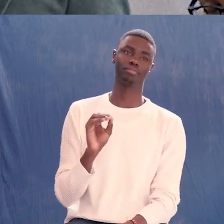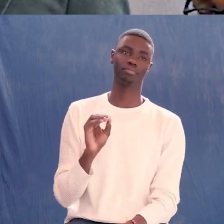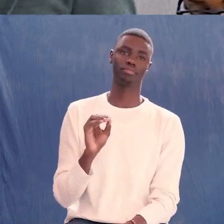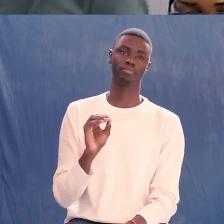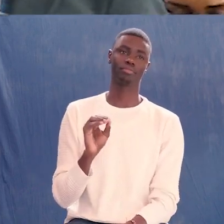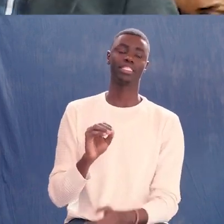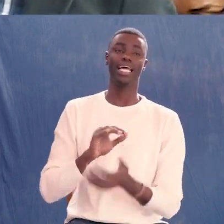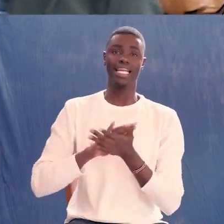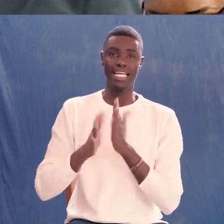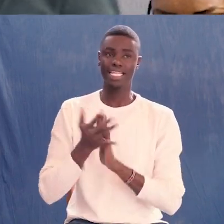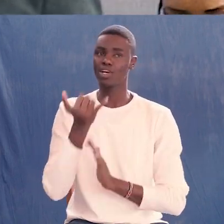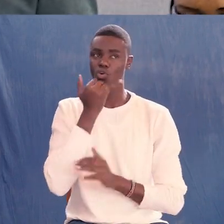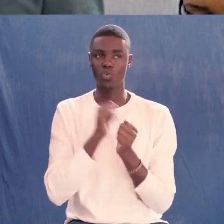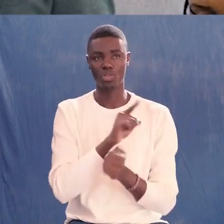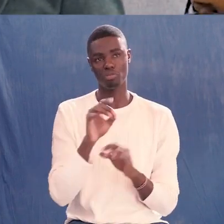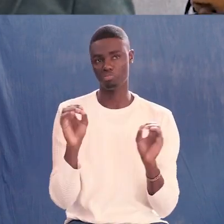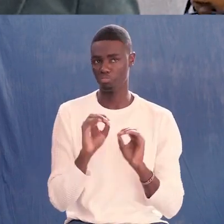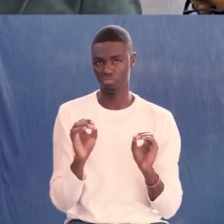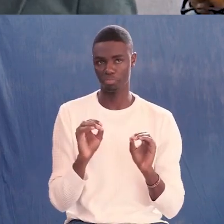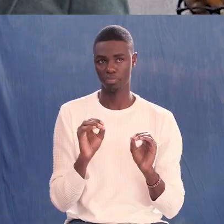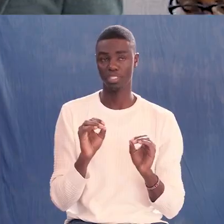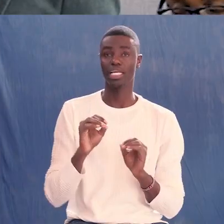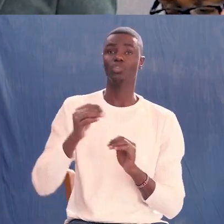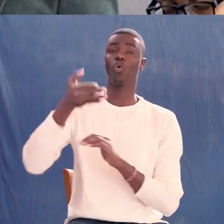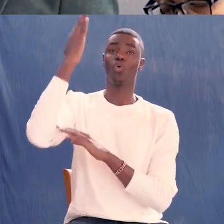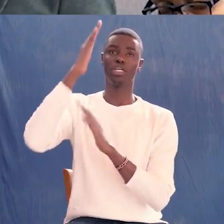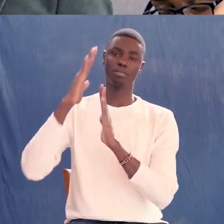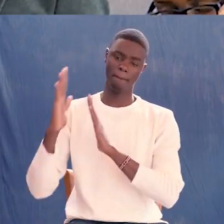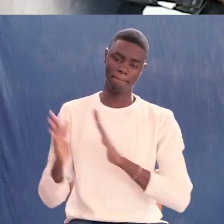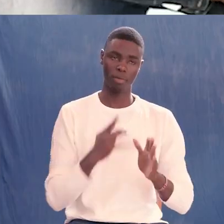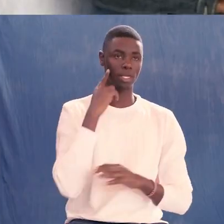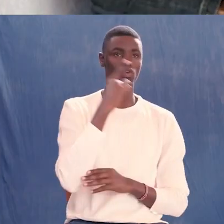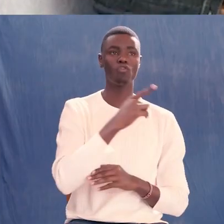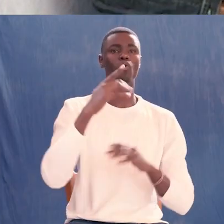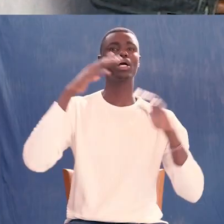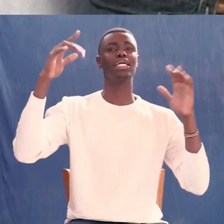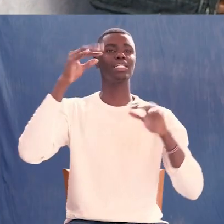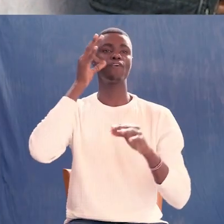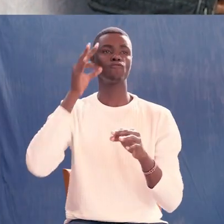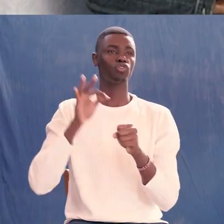There's nothing wrong with you. I'm actually preparing you for greater fruitfulness ahead.